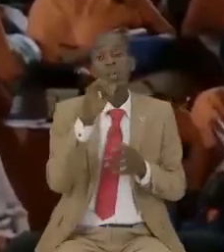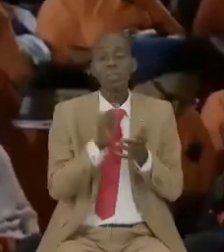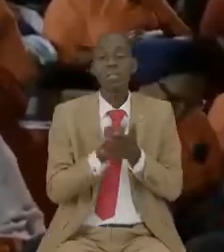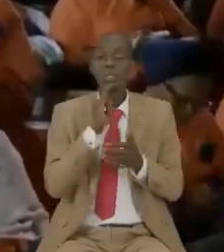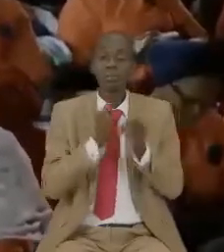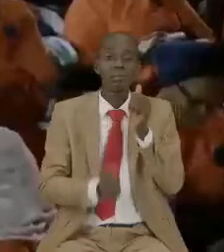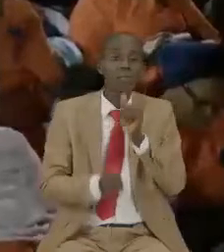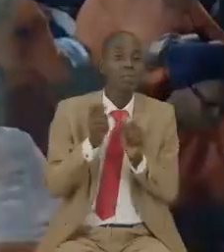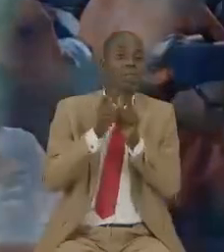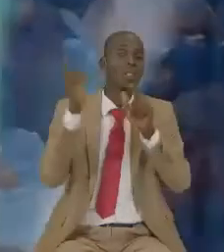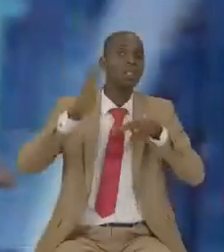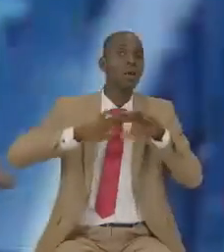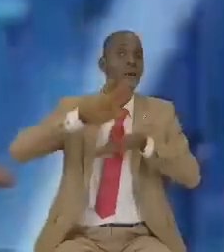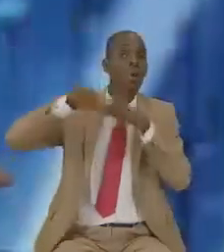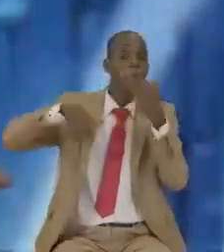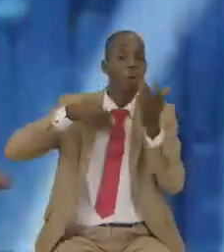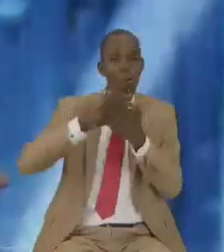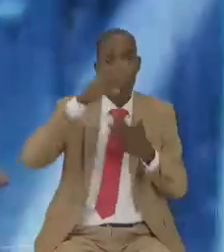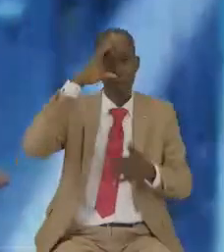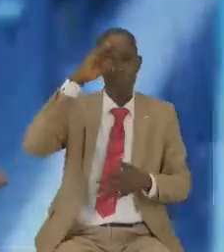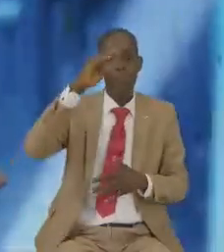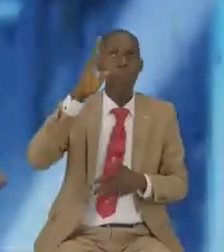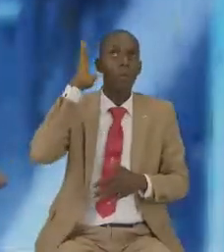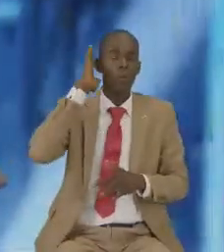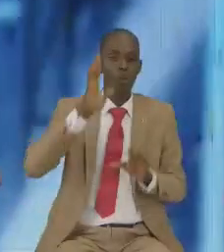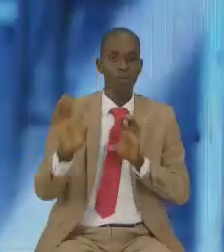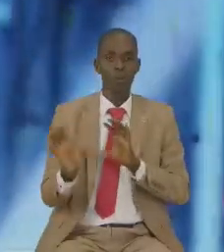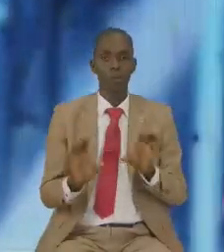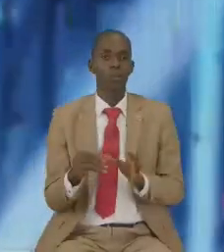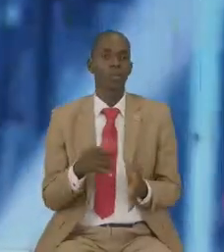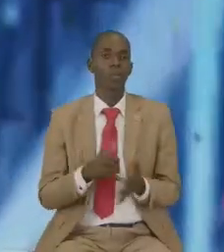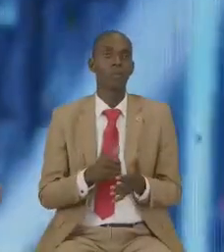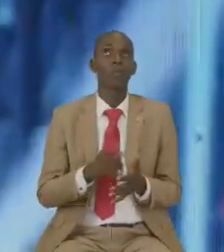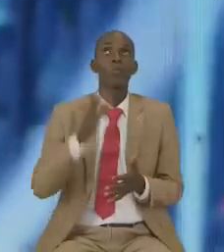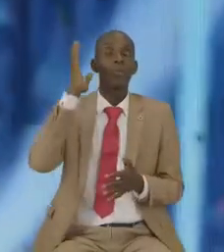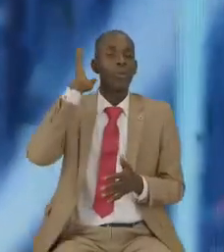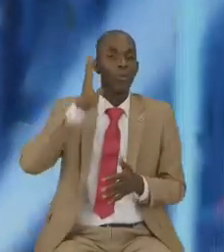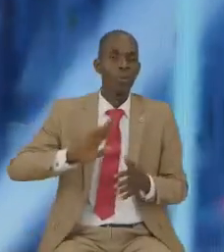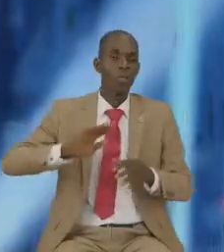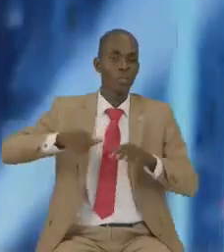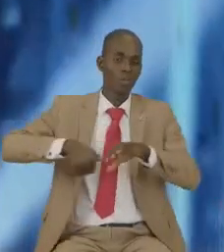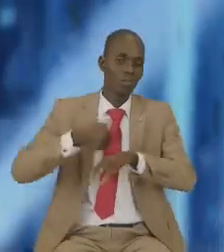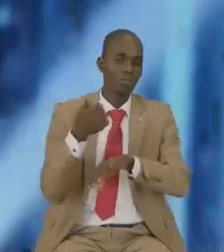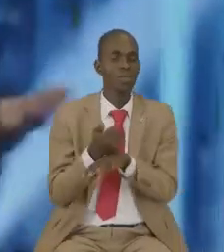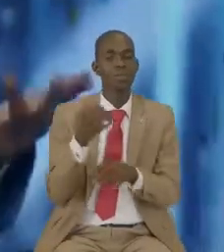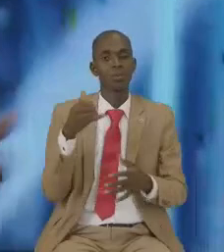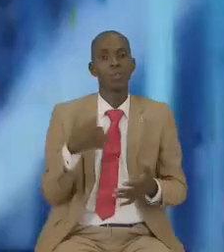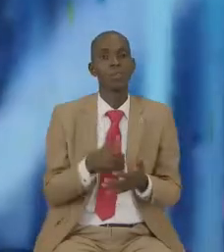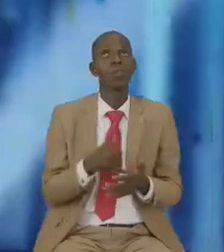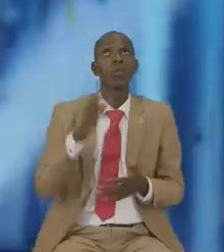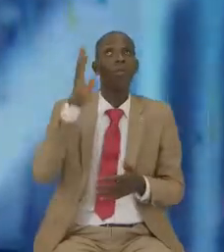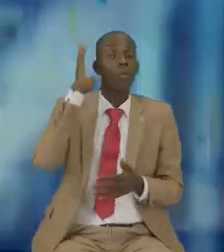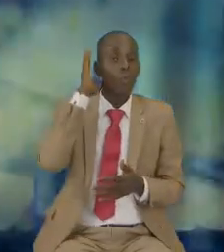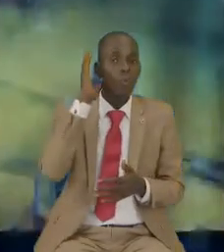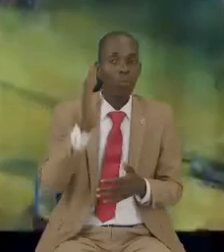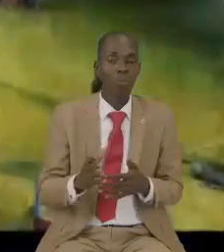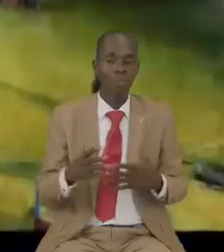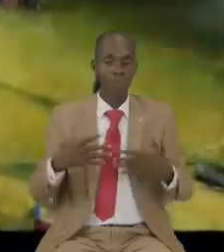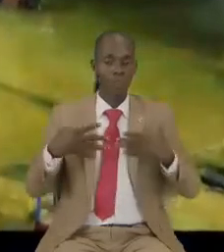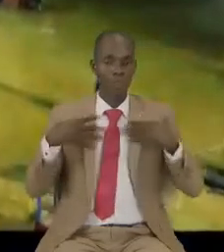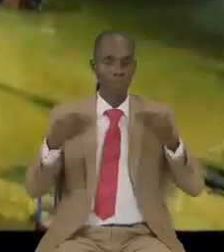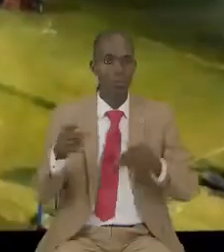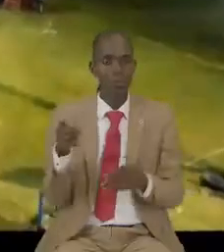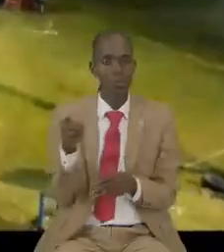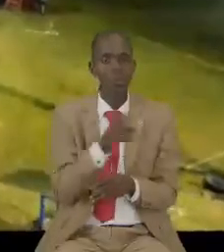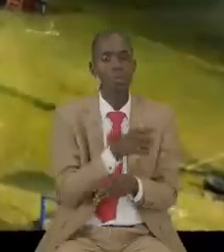all men is going to do it. He's going to affirm it. He's going to cure you. And